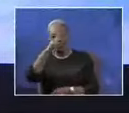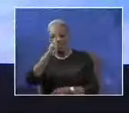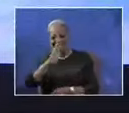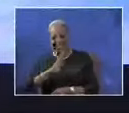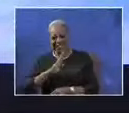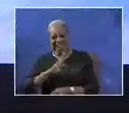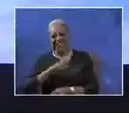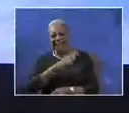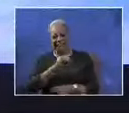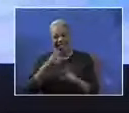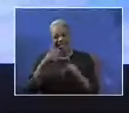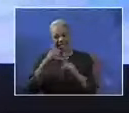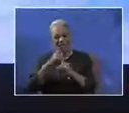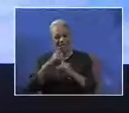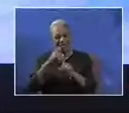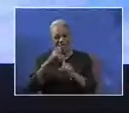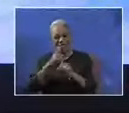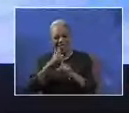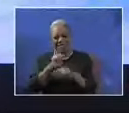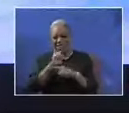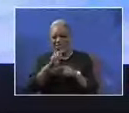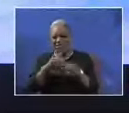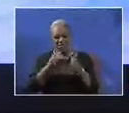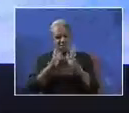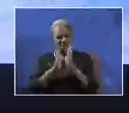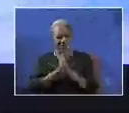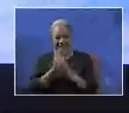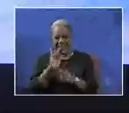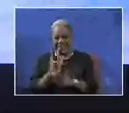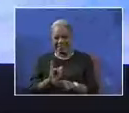people. You know why you don't ask that? Because there's no good people.